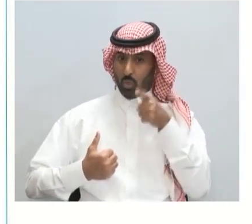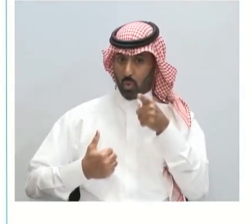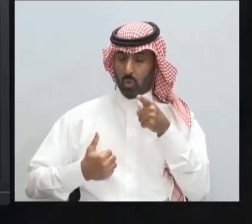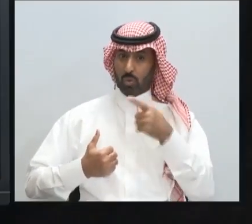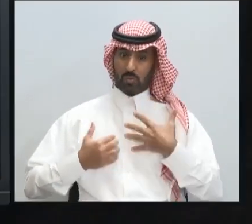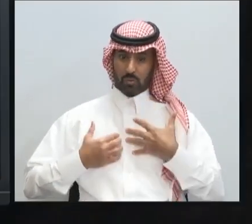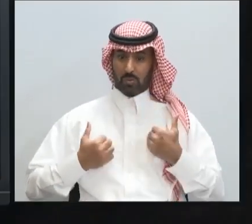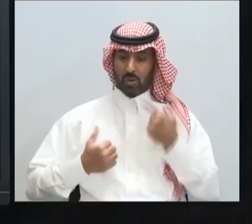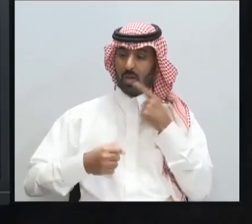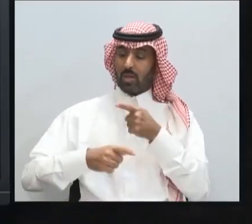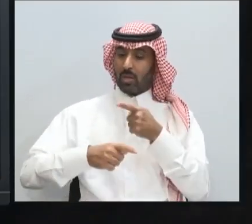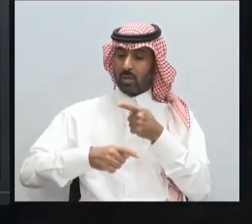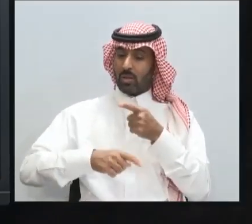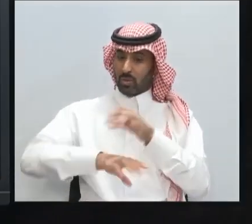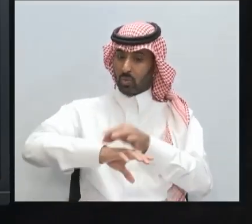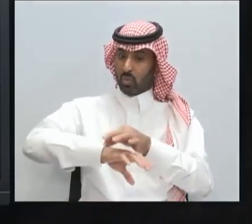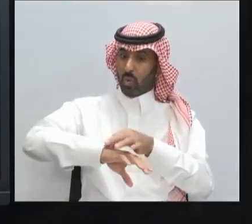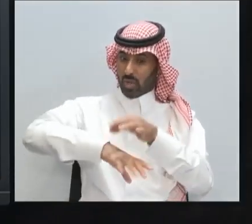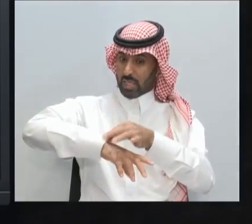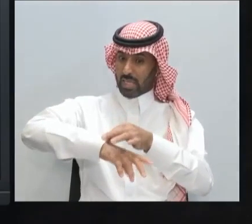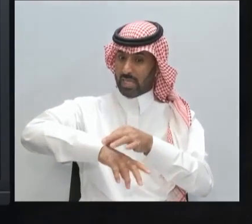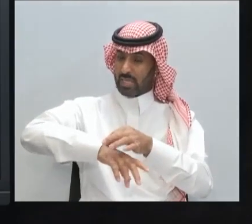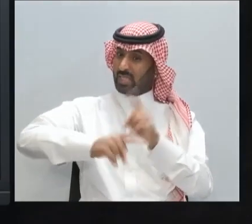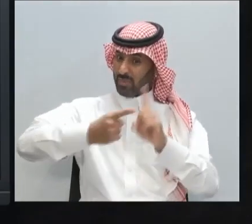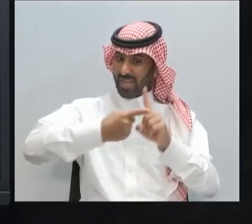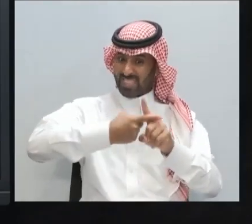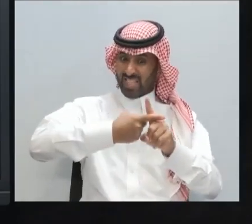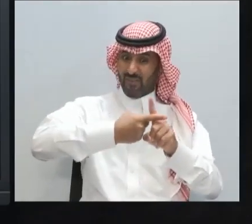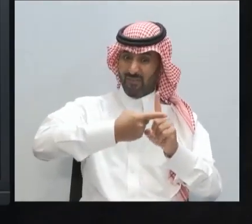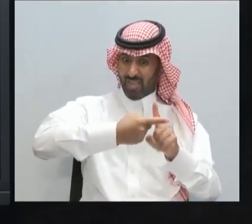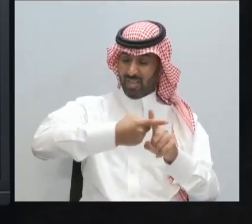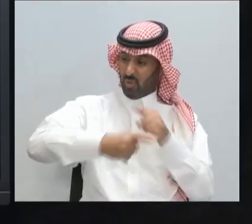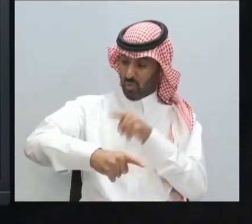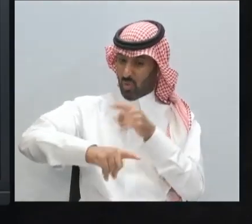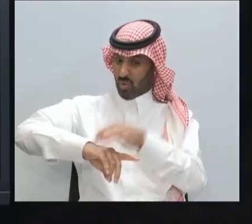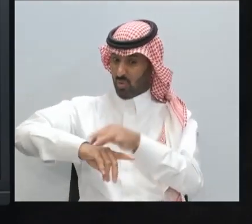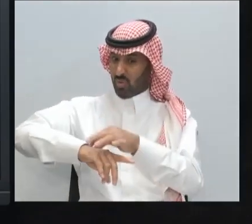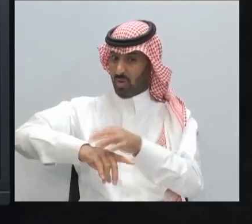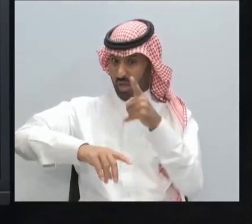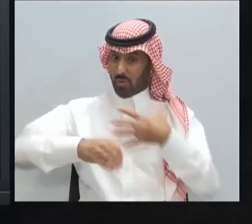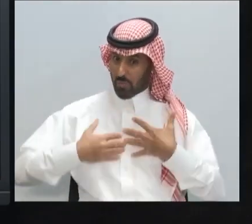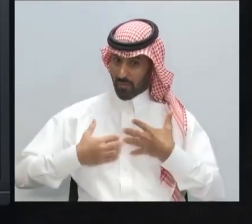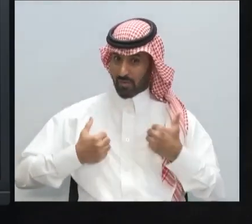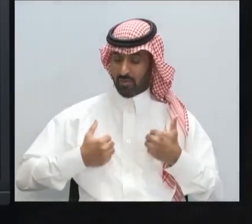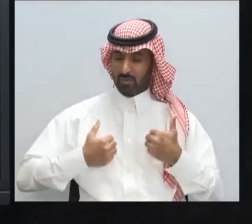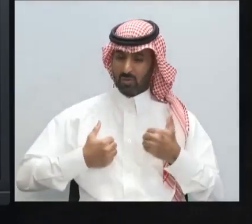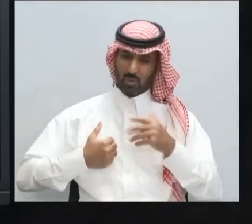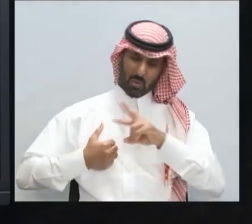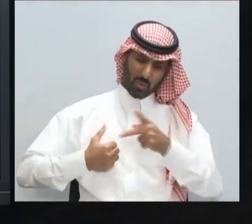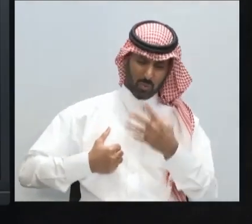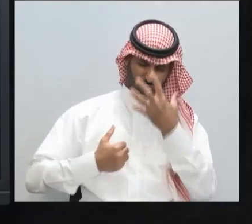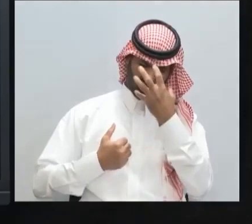When you test for something and they say it's positive, does this give you relief or